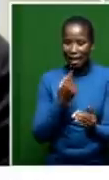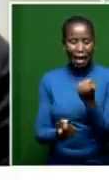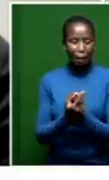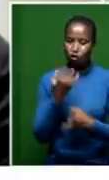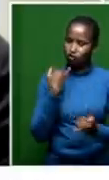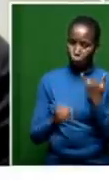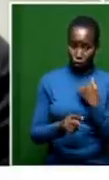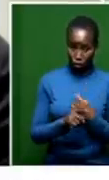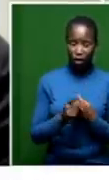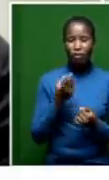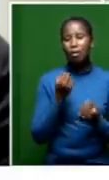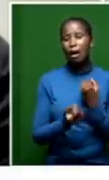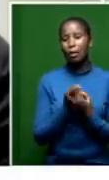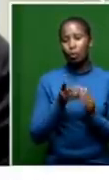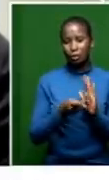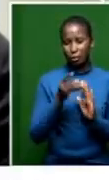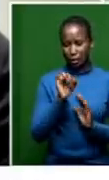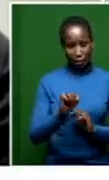particular development.